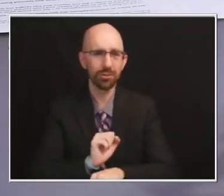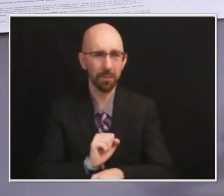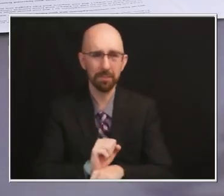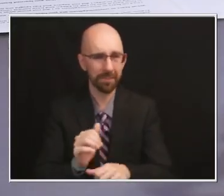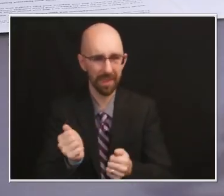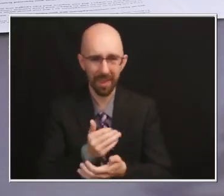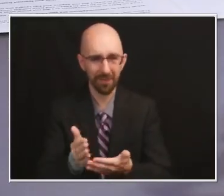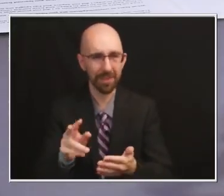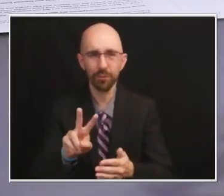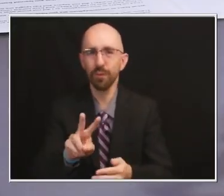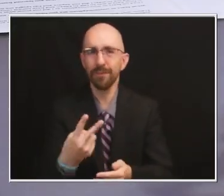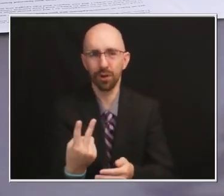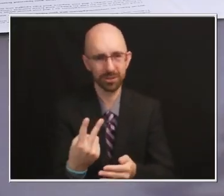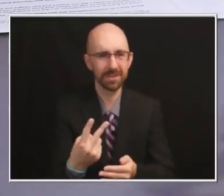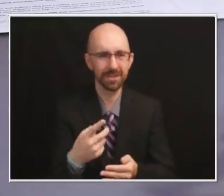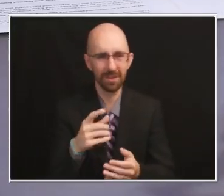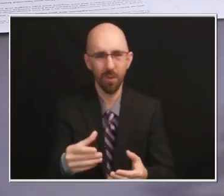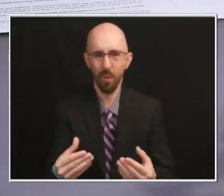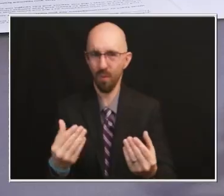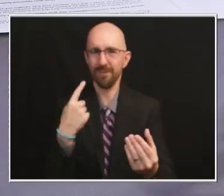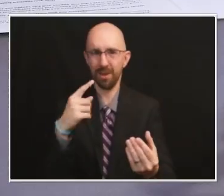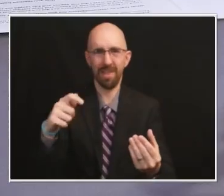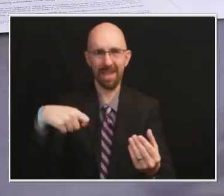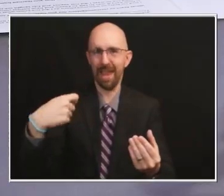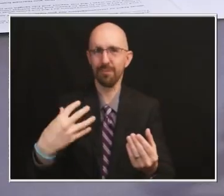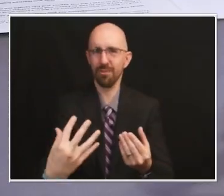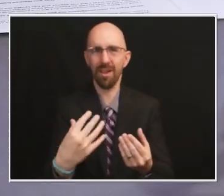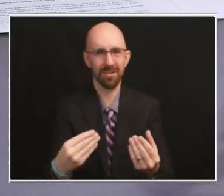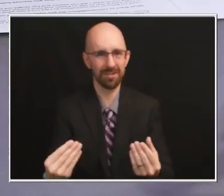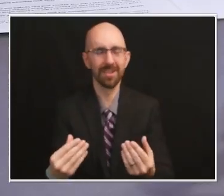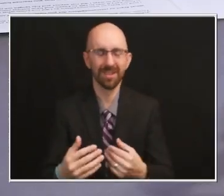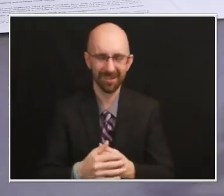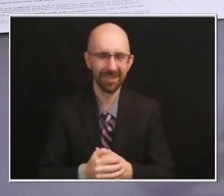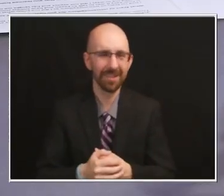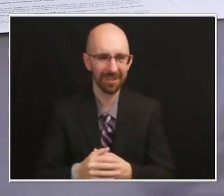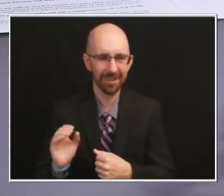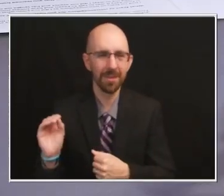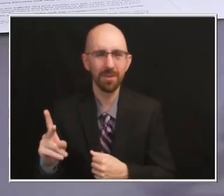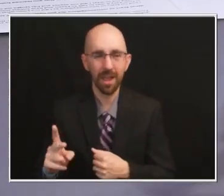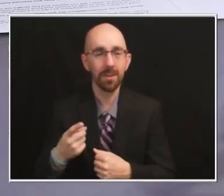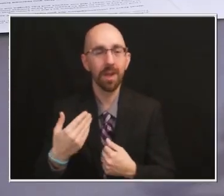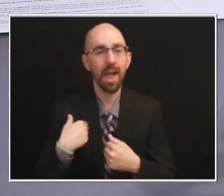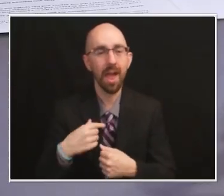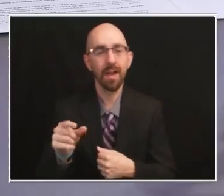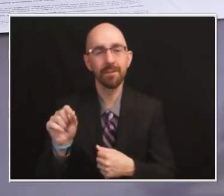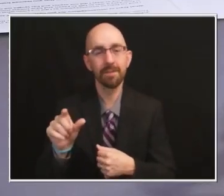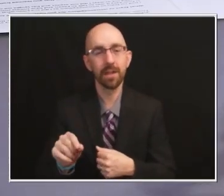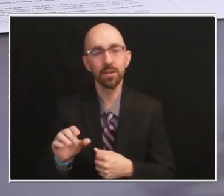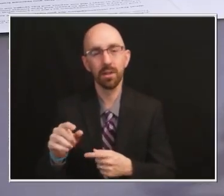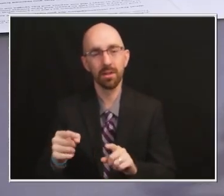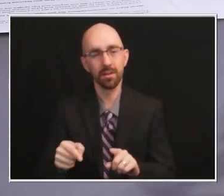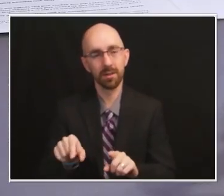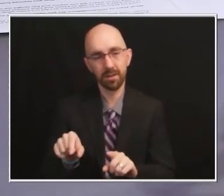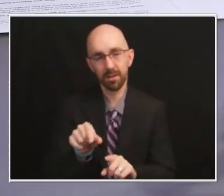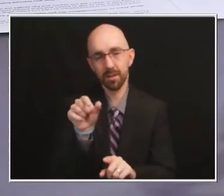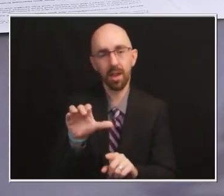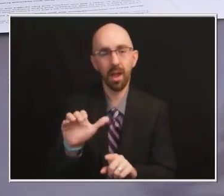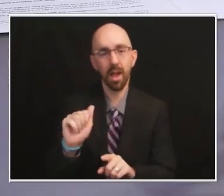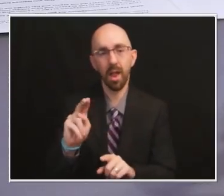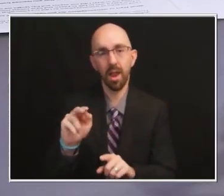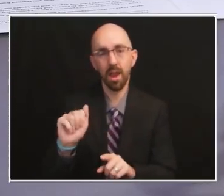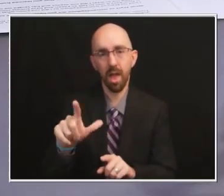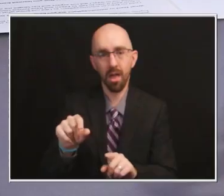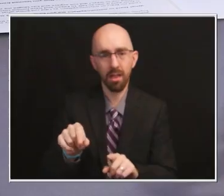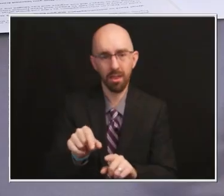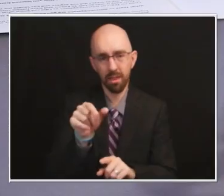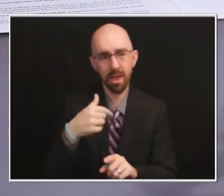reversed and you're holding it up to the camera. Okay. There we go. Okay, so we have the vaginal canal here. Okay, so we have